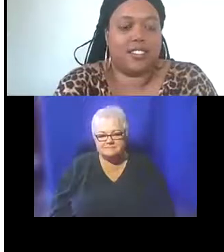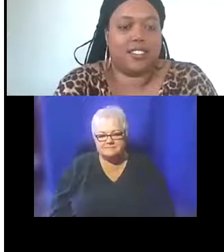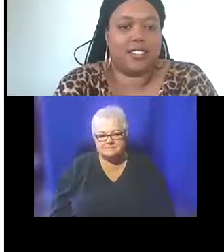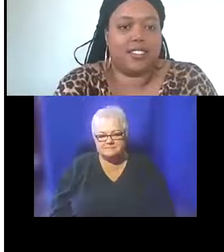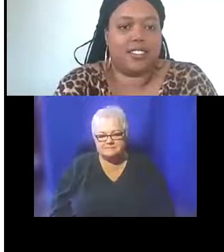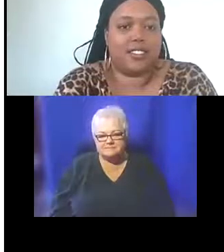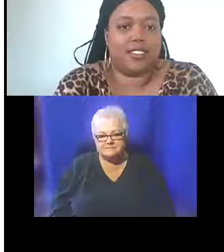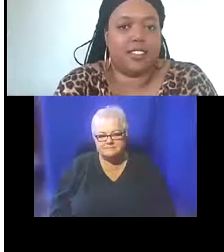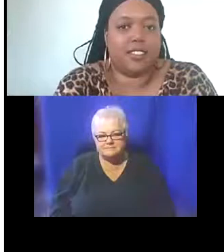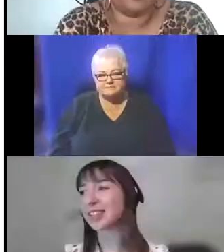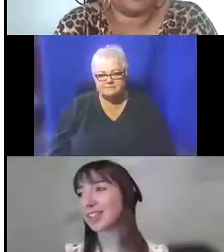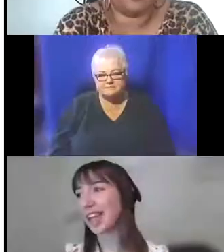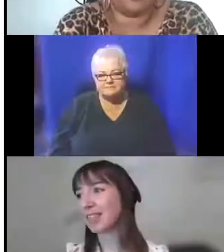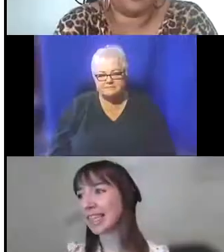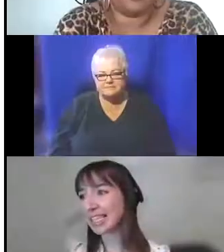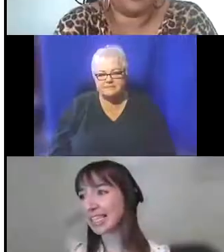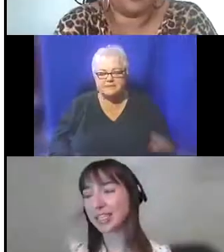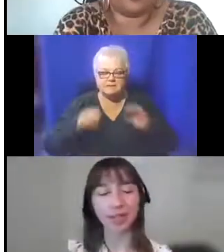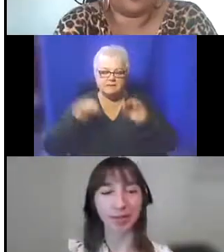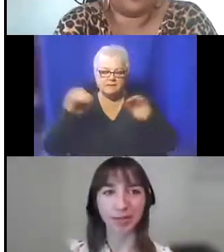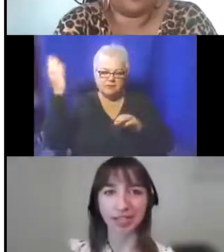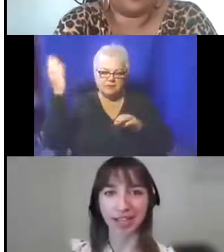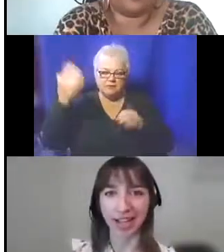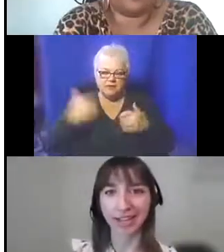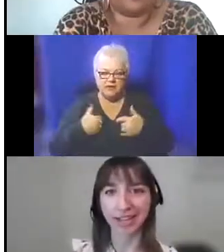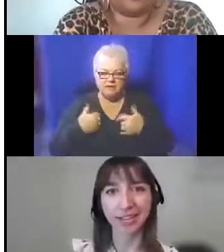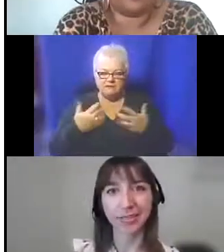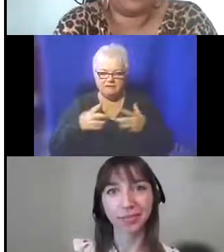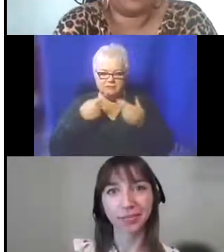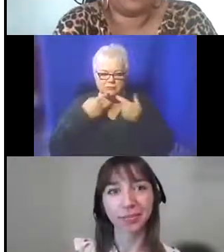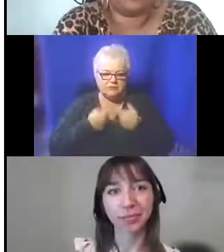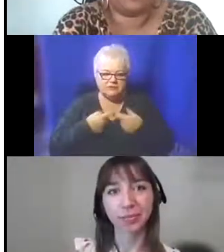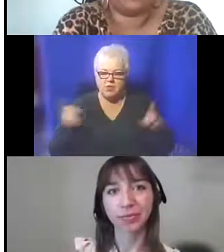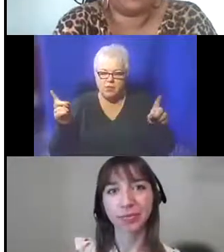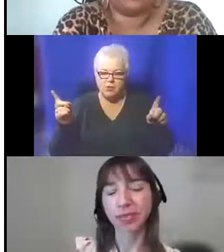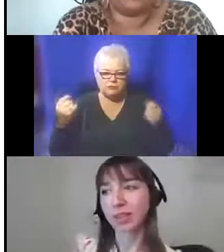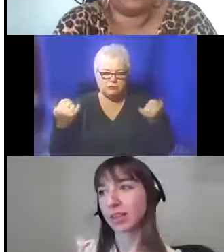There we go. Okay, none of our presenters have anything to disclose today.